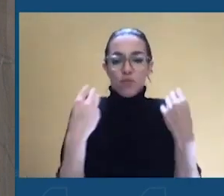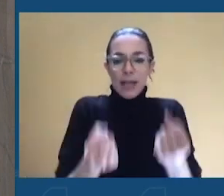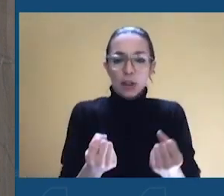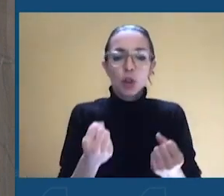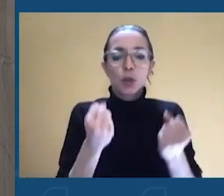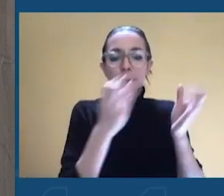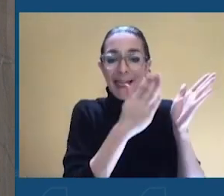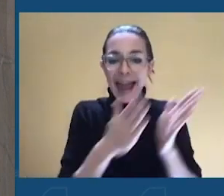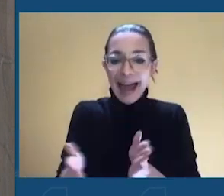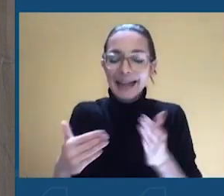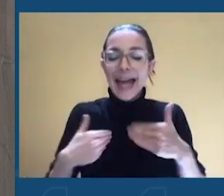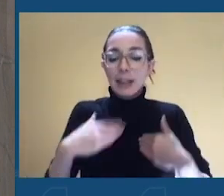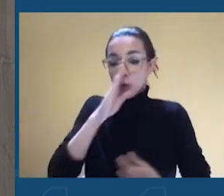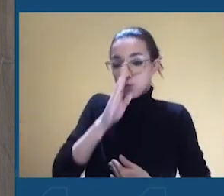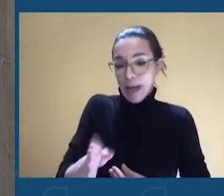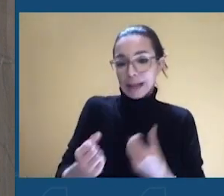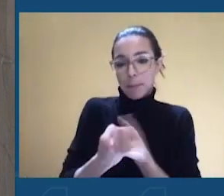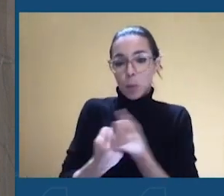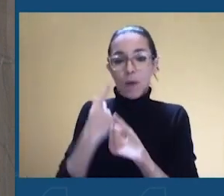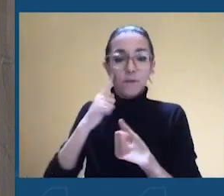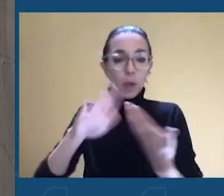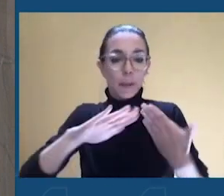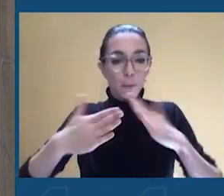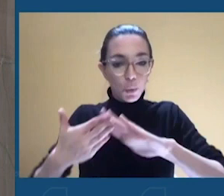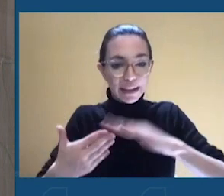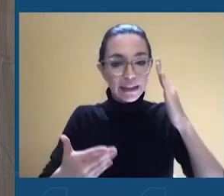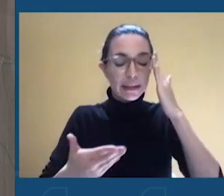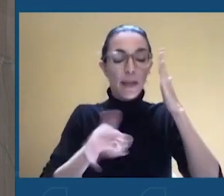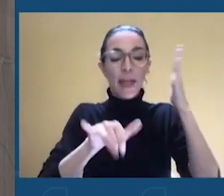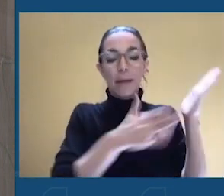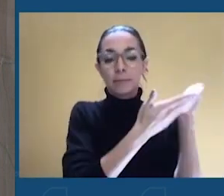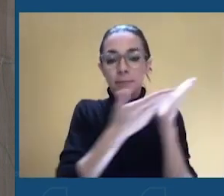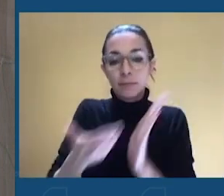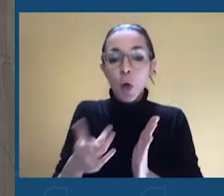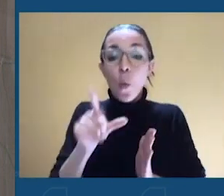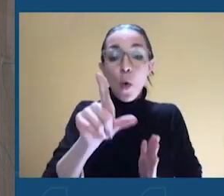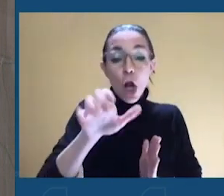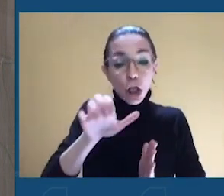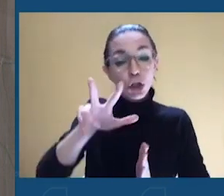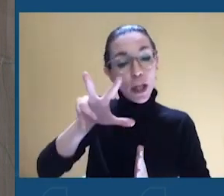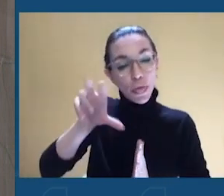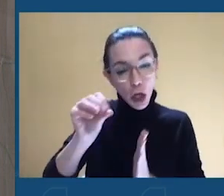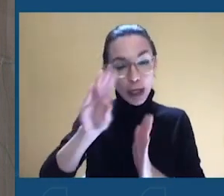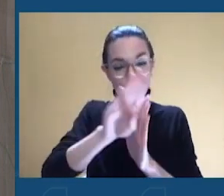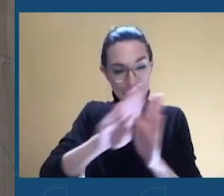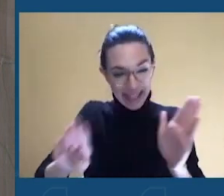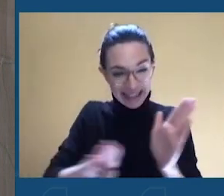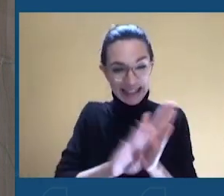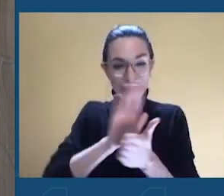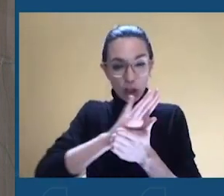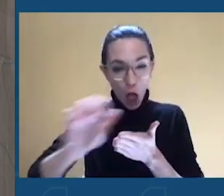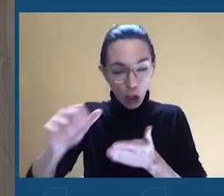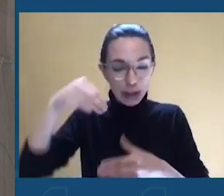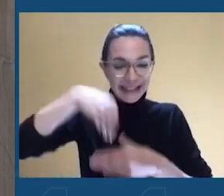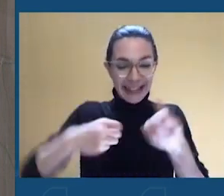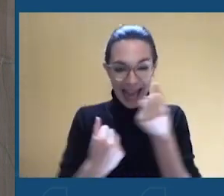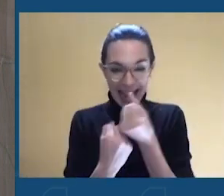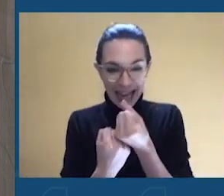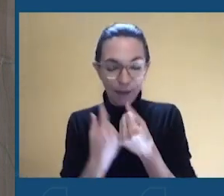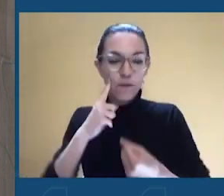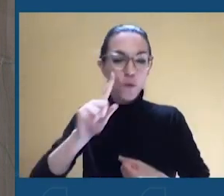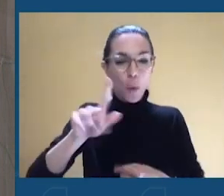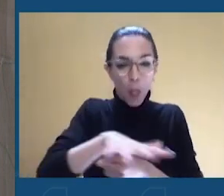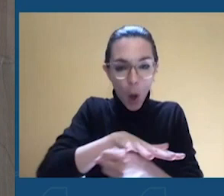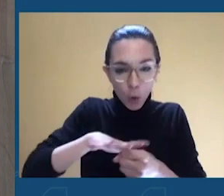for communities, which delivered over $130 billion in aid for local government. He gets it.